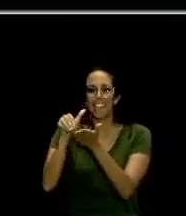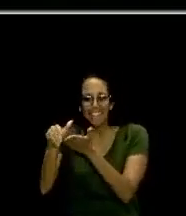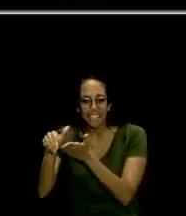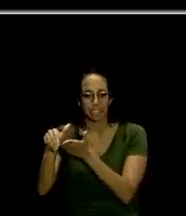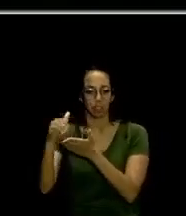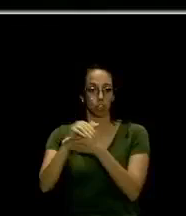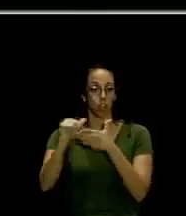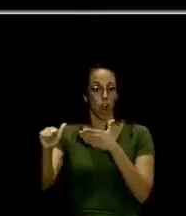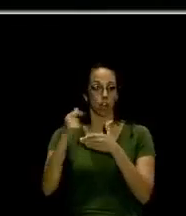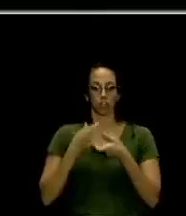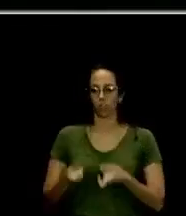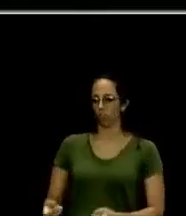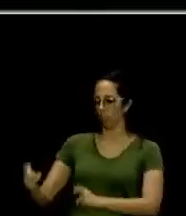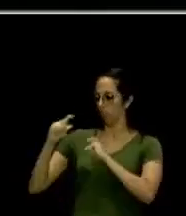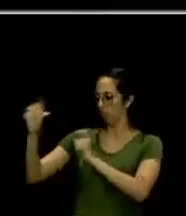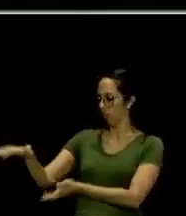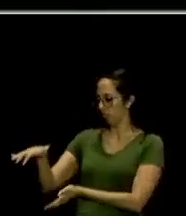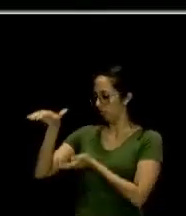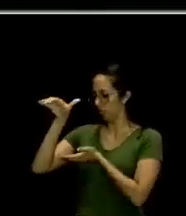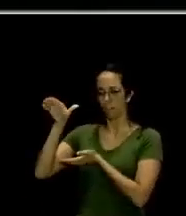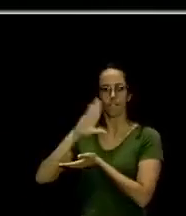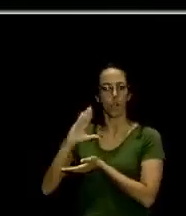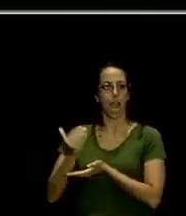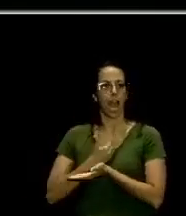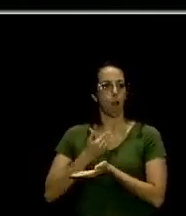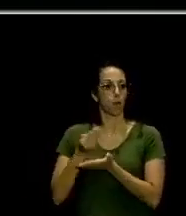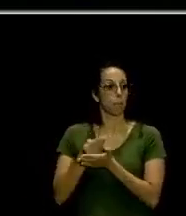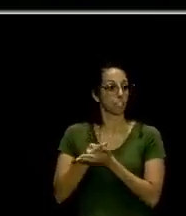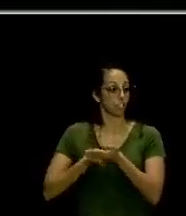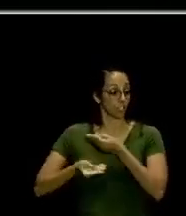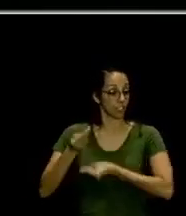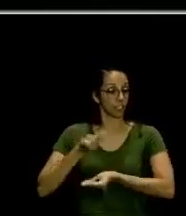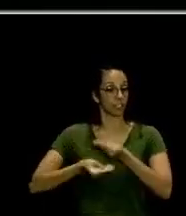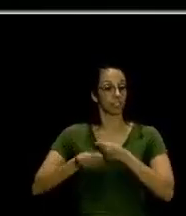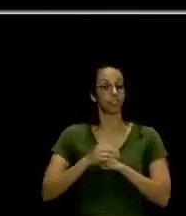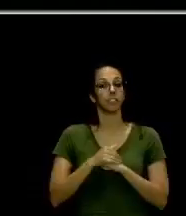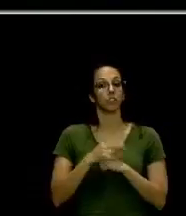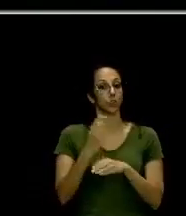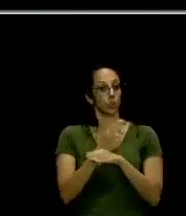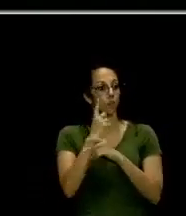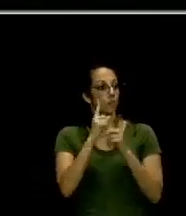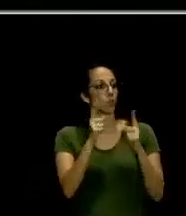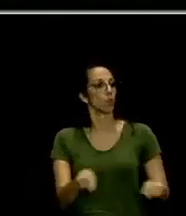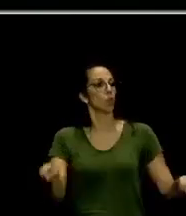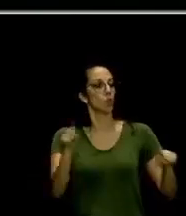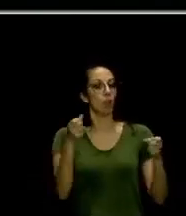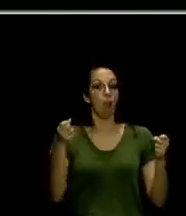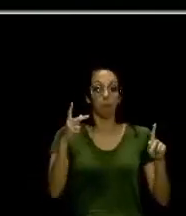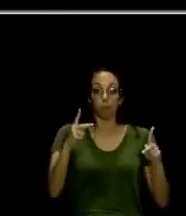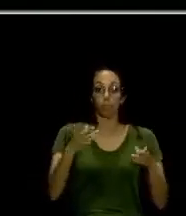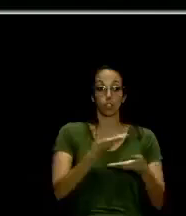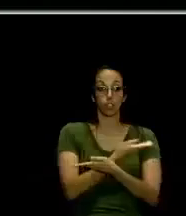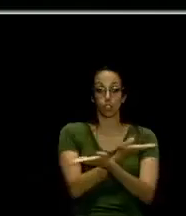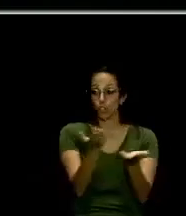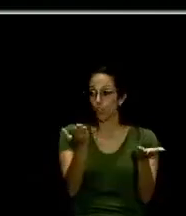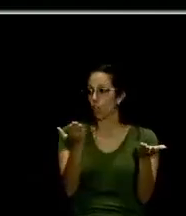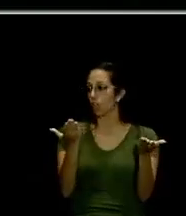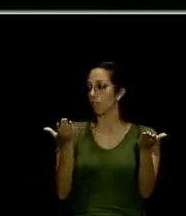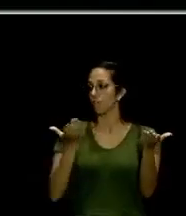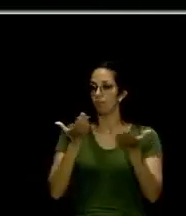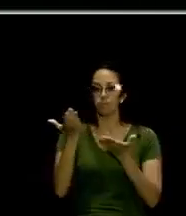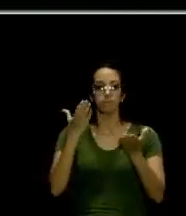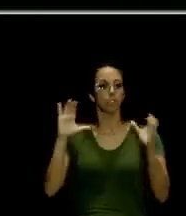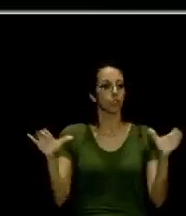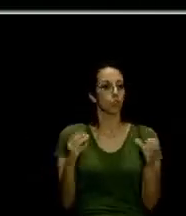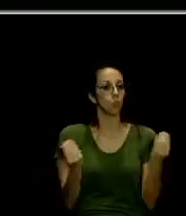and supports through APD's iBudget waiver. The opportunity to serve more individuals, to have the opportunity